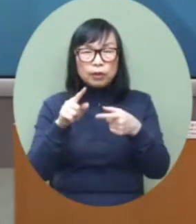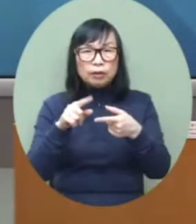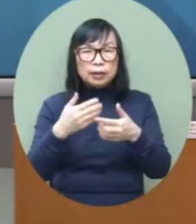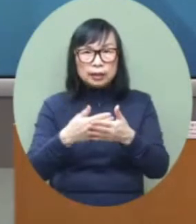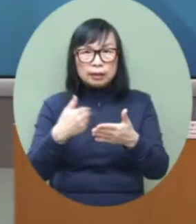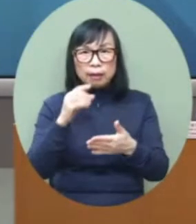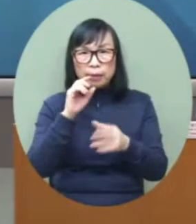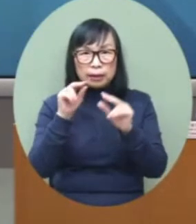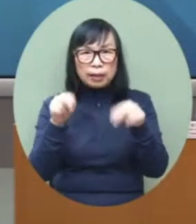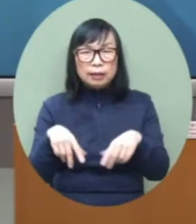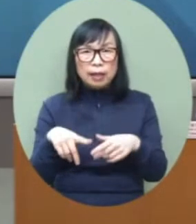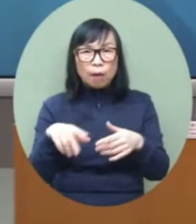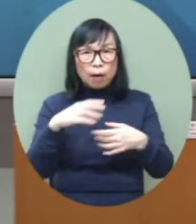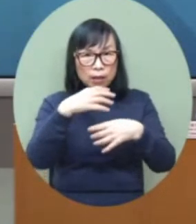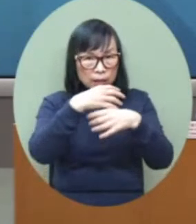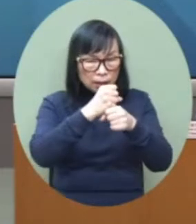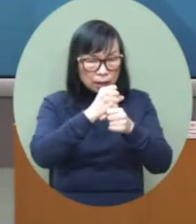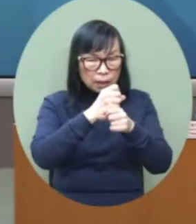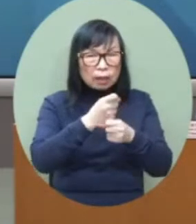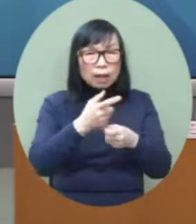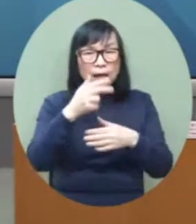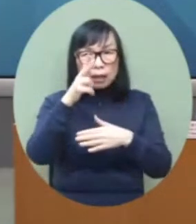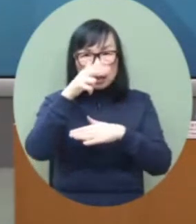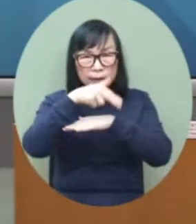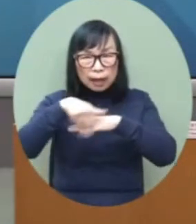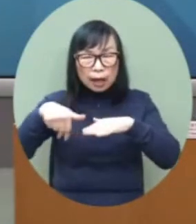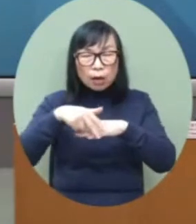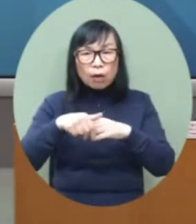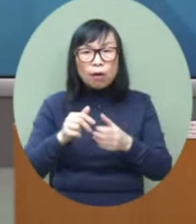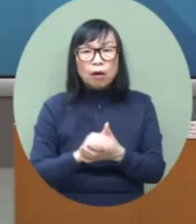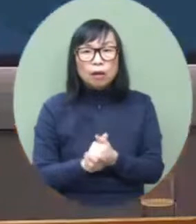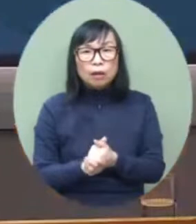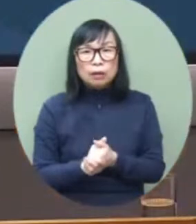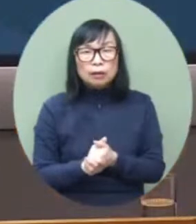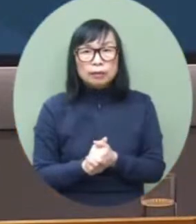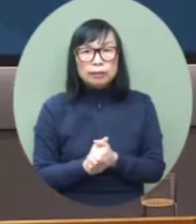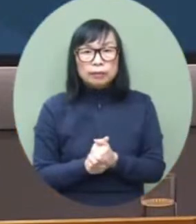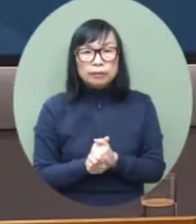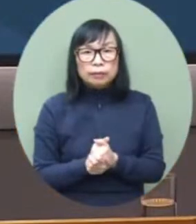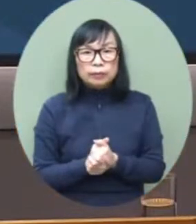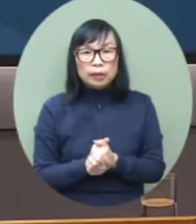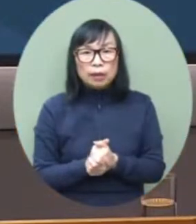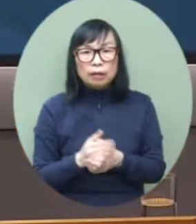Let me try to answer the first few questions regarding testing strategy.